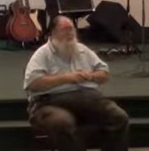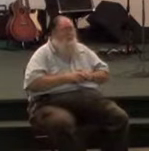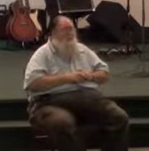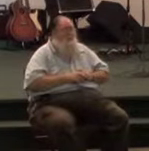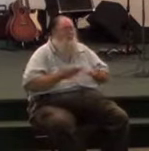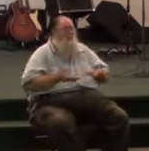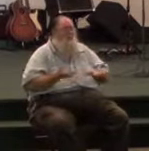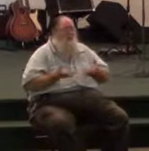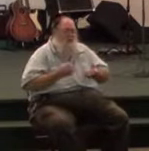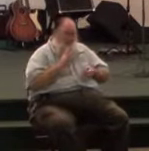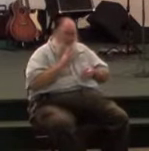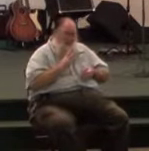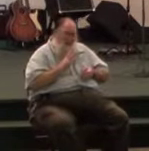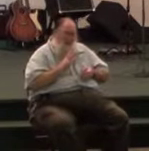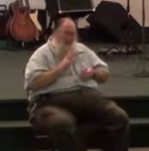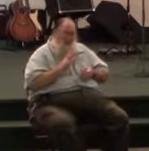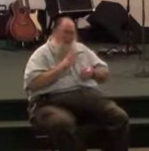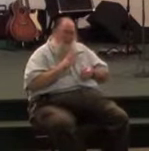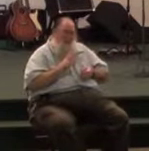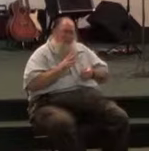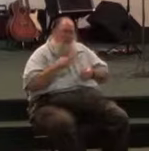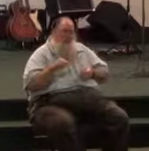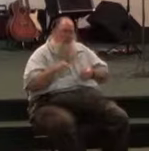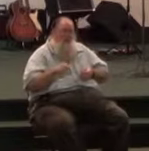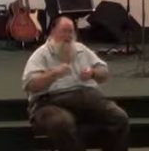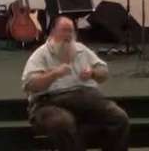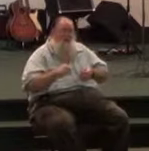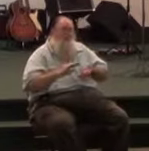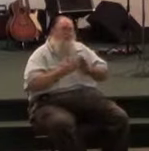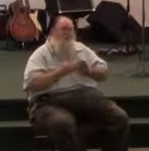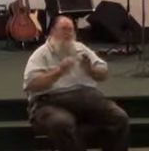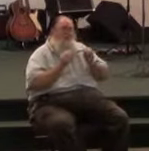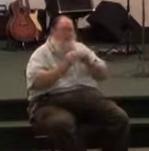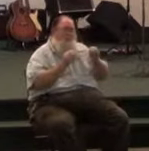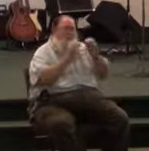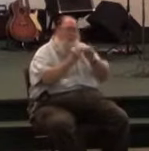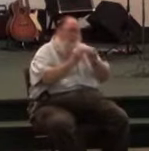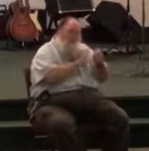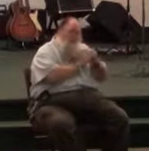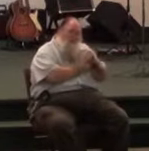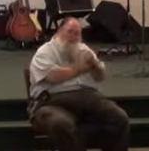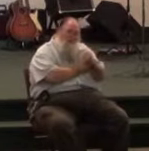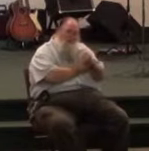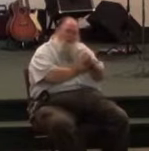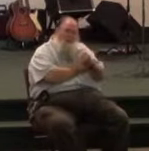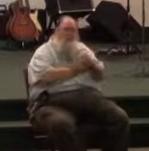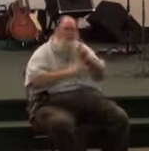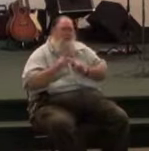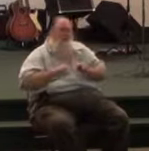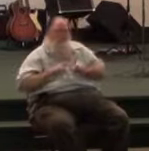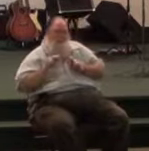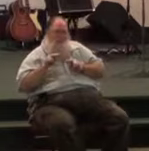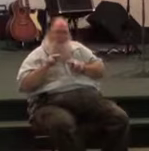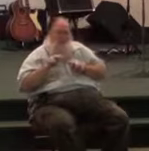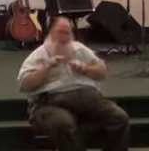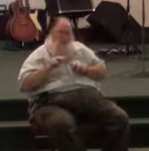And what I want to say, yet Saul grew more and more and more powerful. They also watched and waited on him to mess